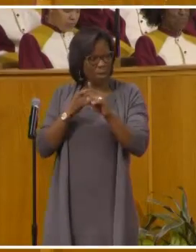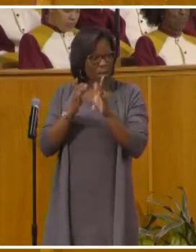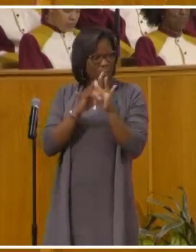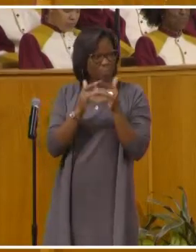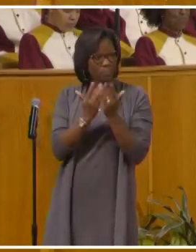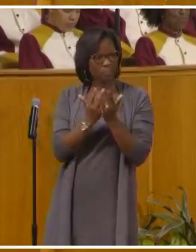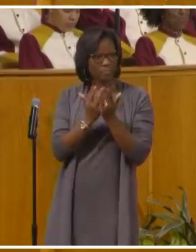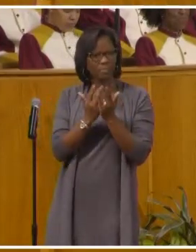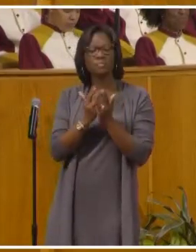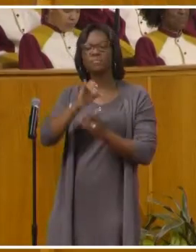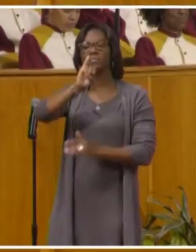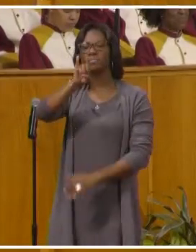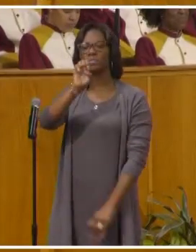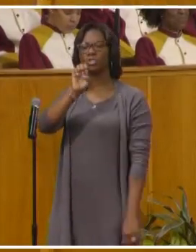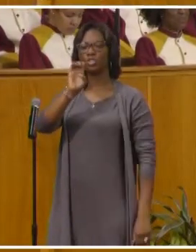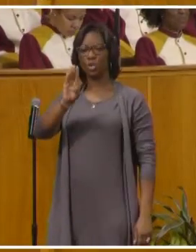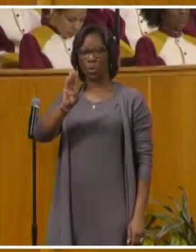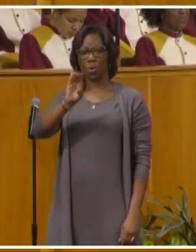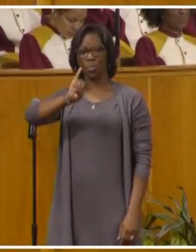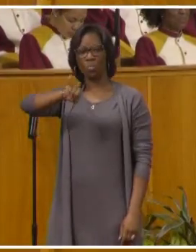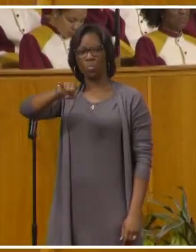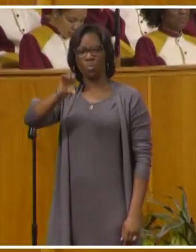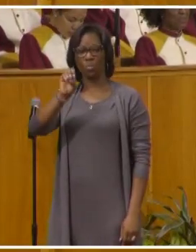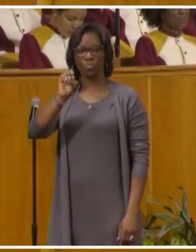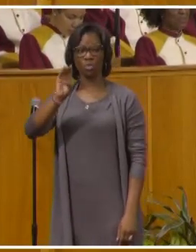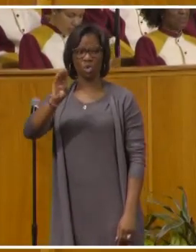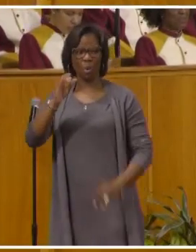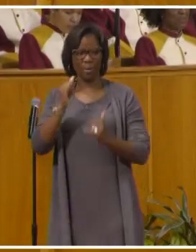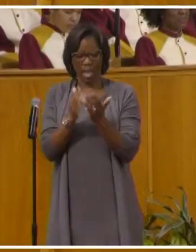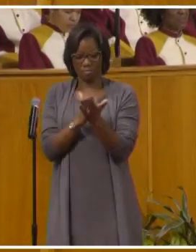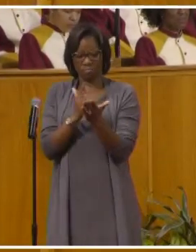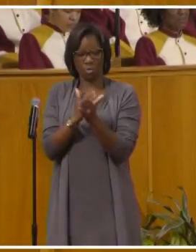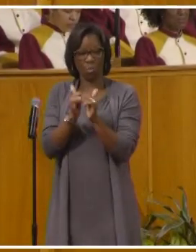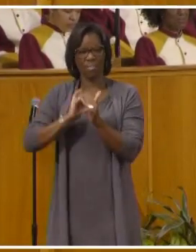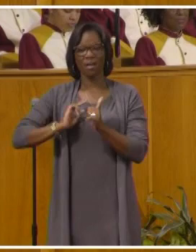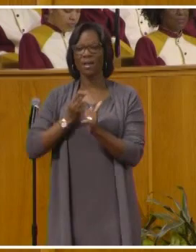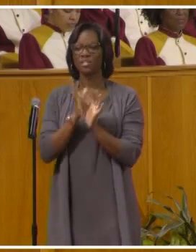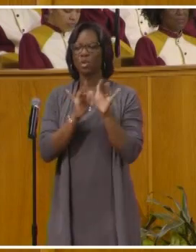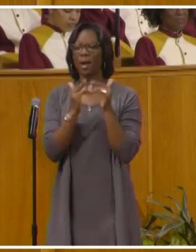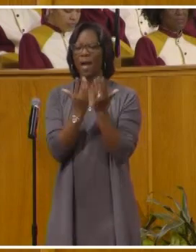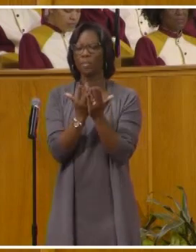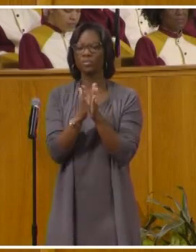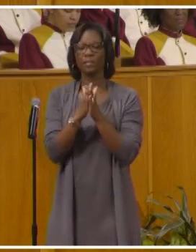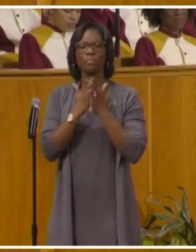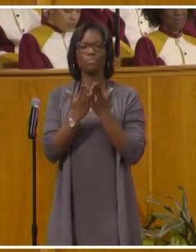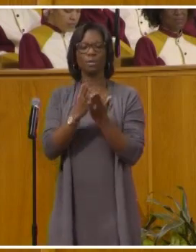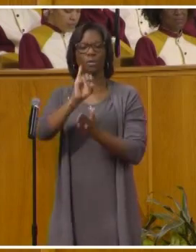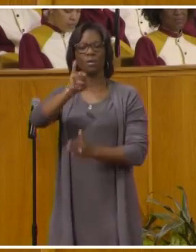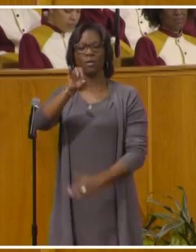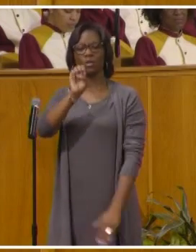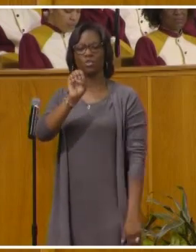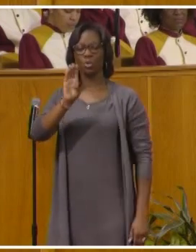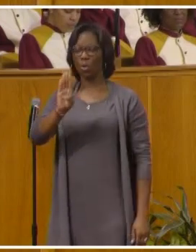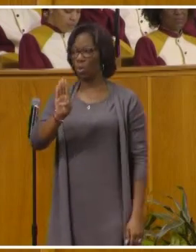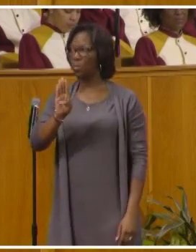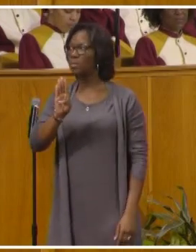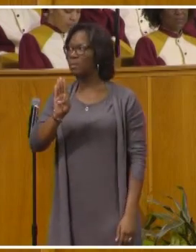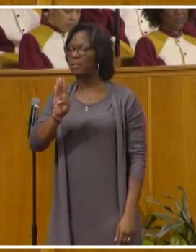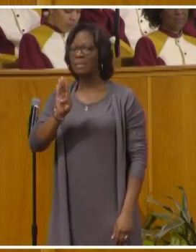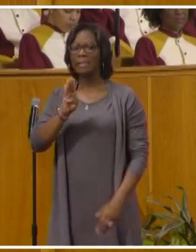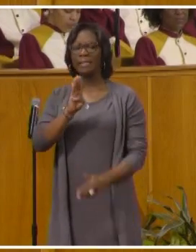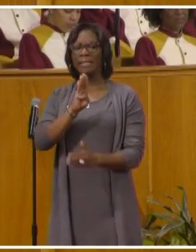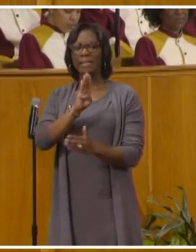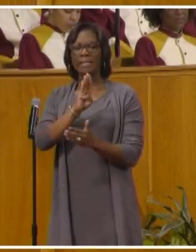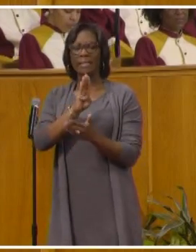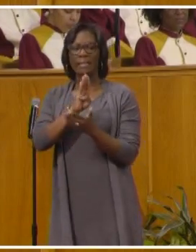the mouth of Job. And if you would turn with me in your Bibles to the book of Job, if you go to the middle of a